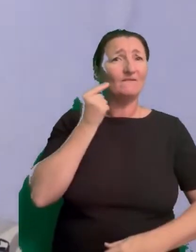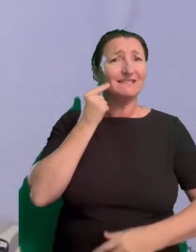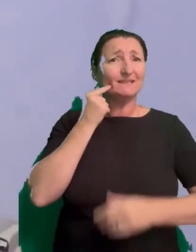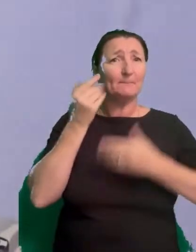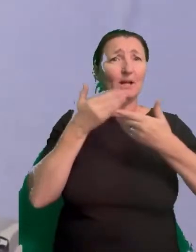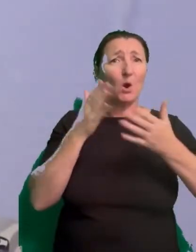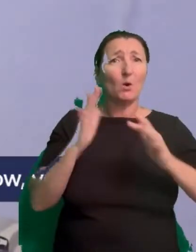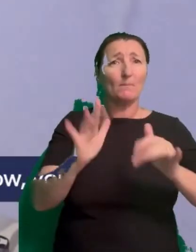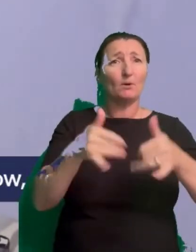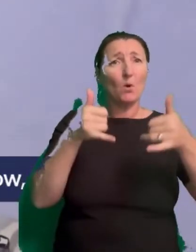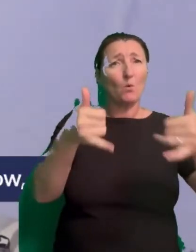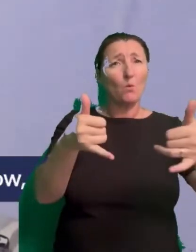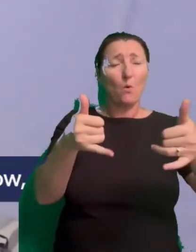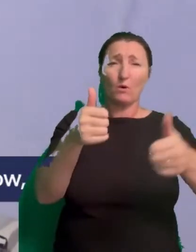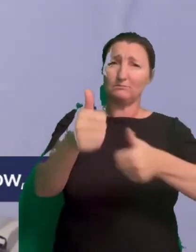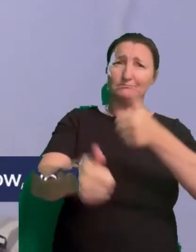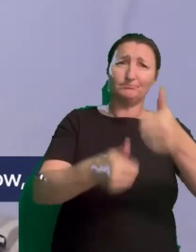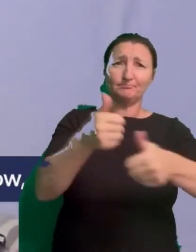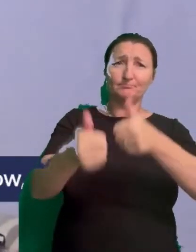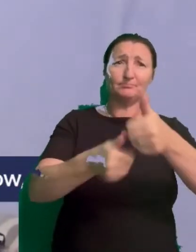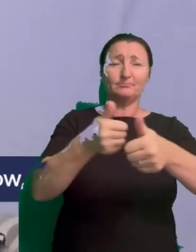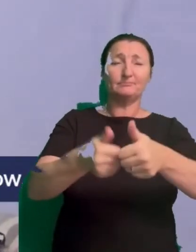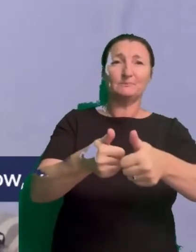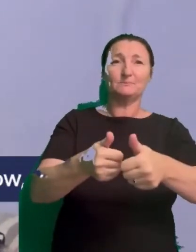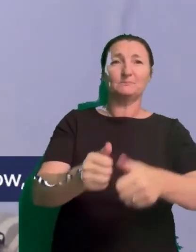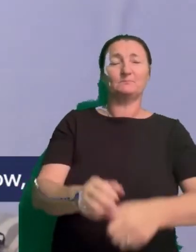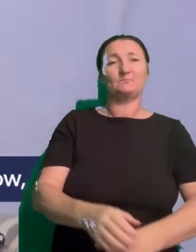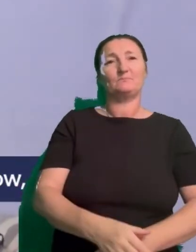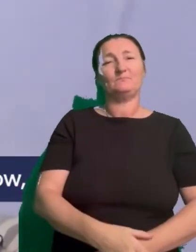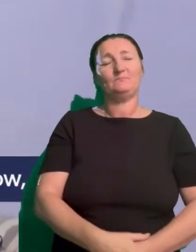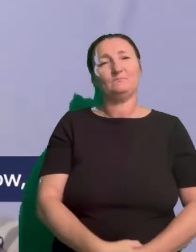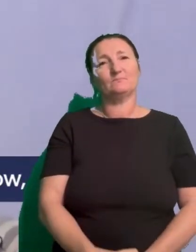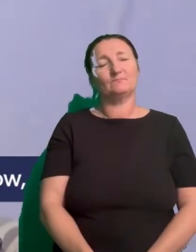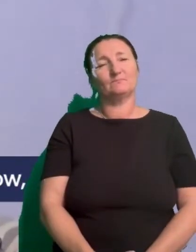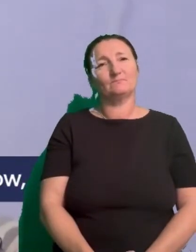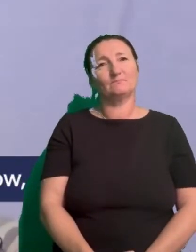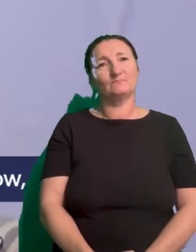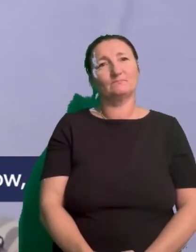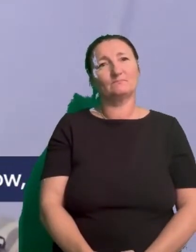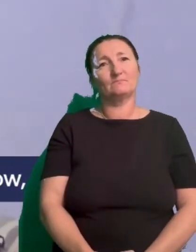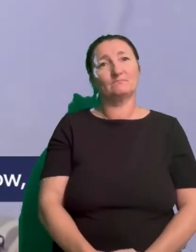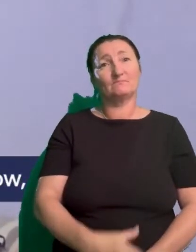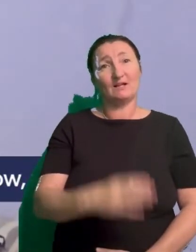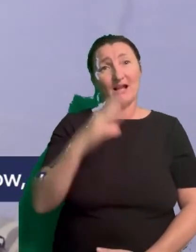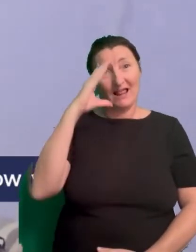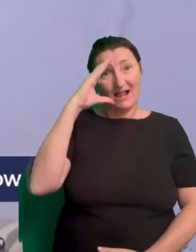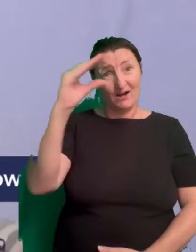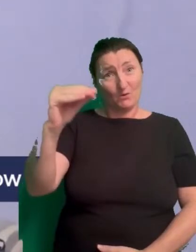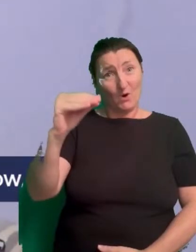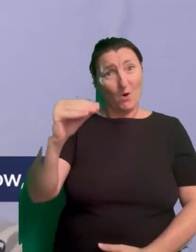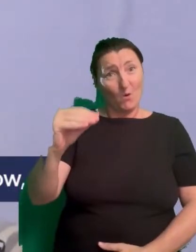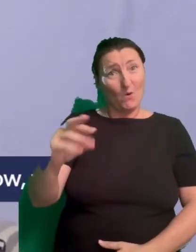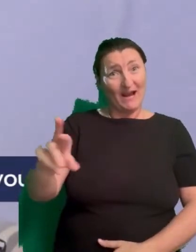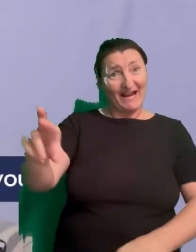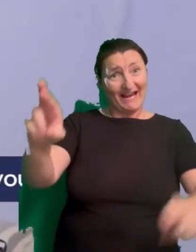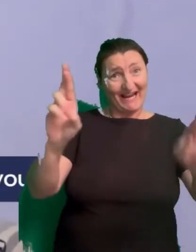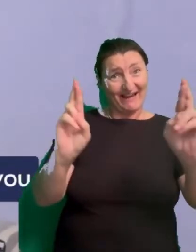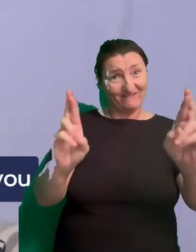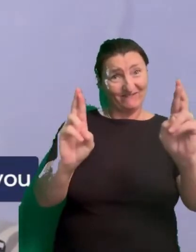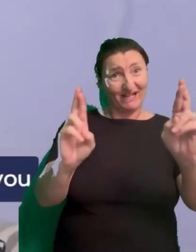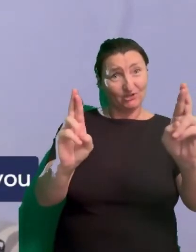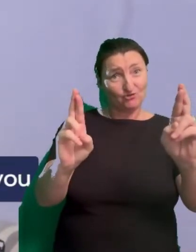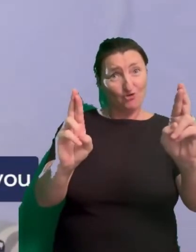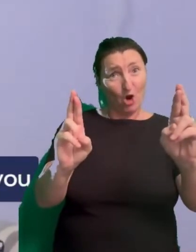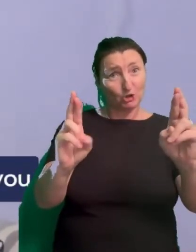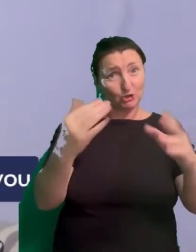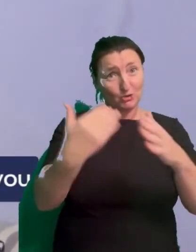like to tell you that keep your fingers crossed, because you never know, you can be the